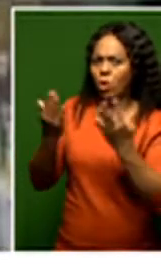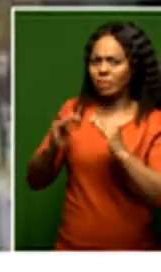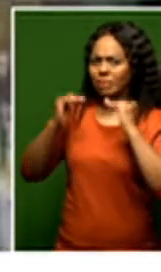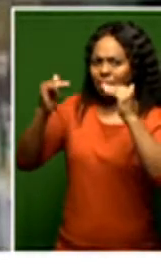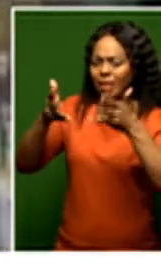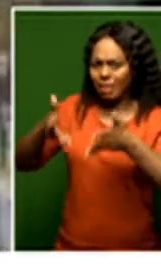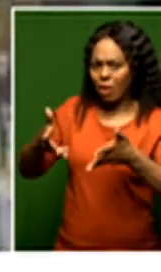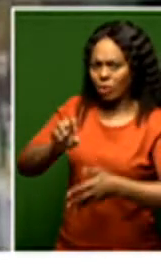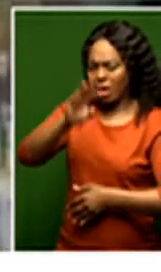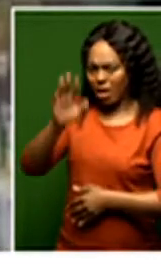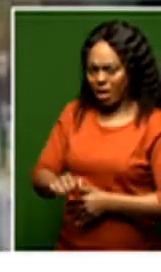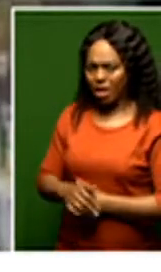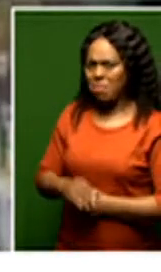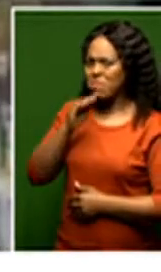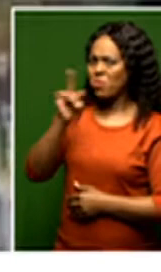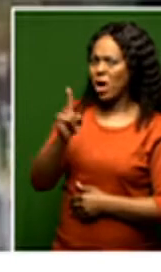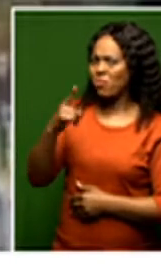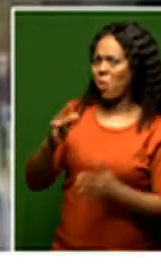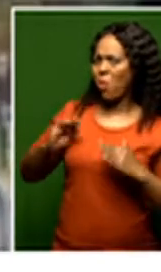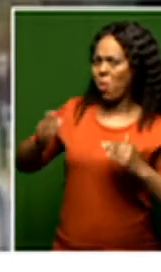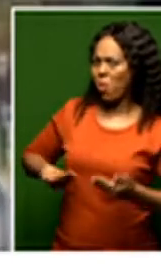women for their health?